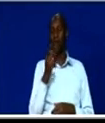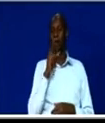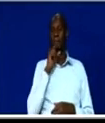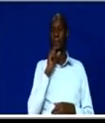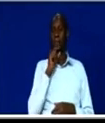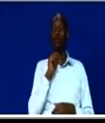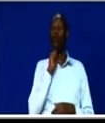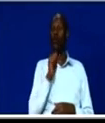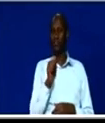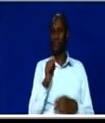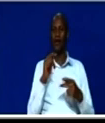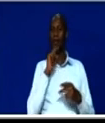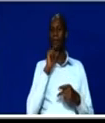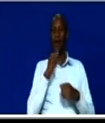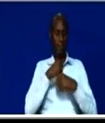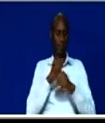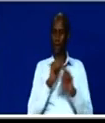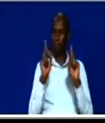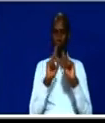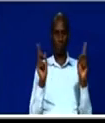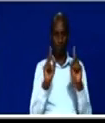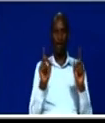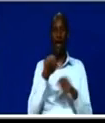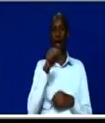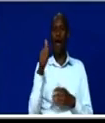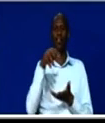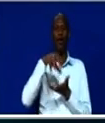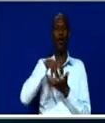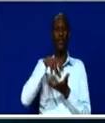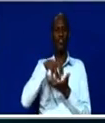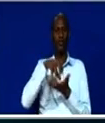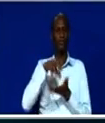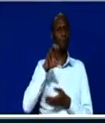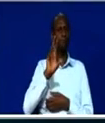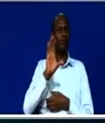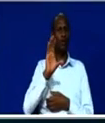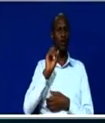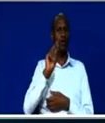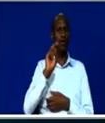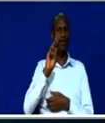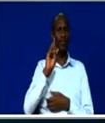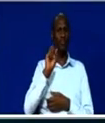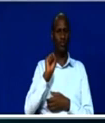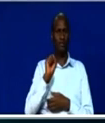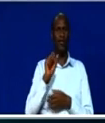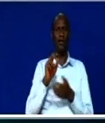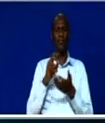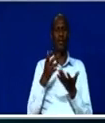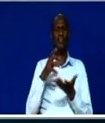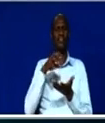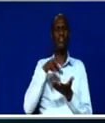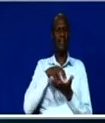natural and not man-made. Then the other thing is conditions. Conditions means the state of something with regard to